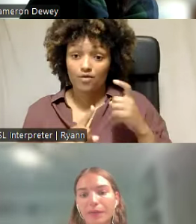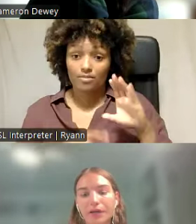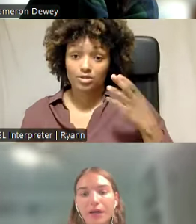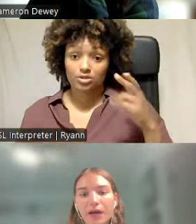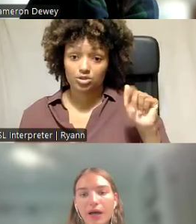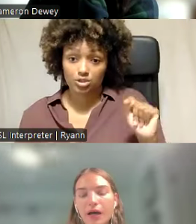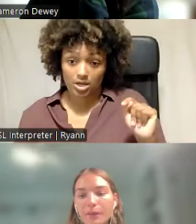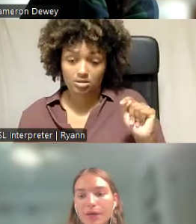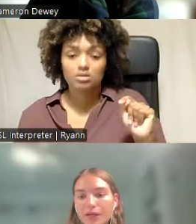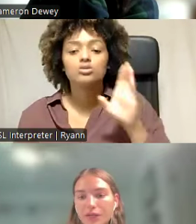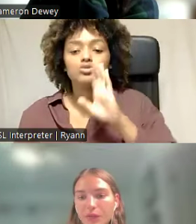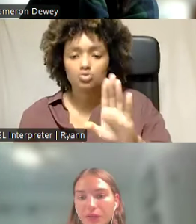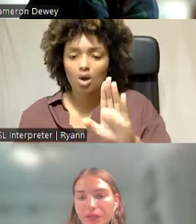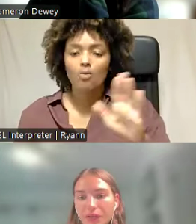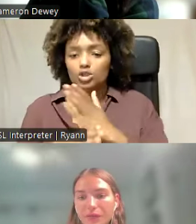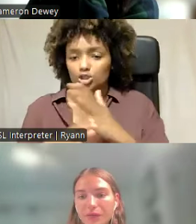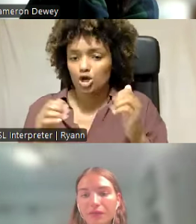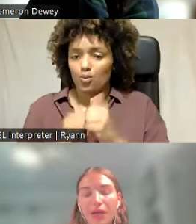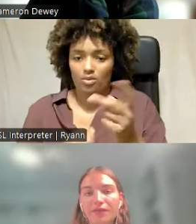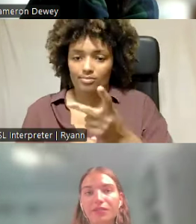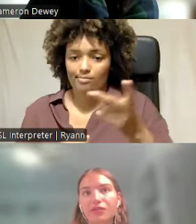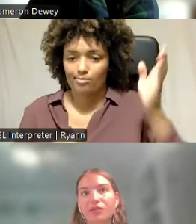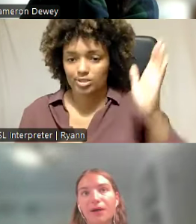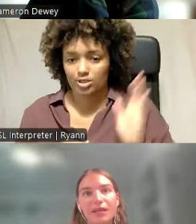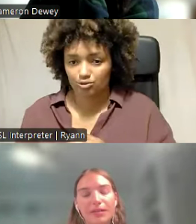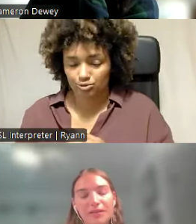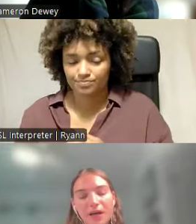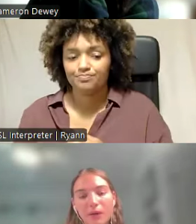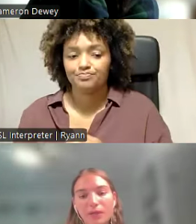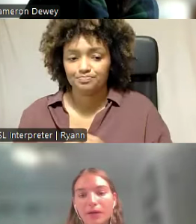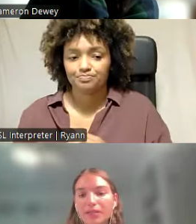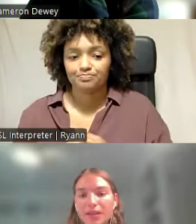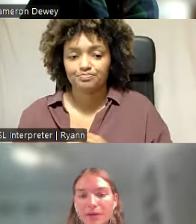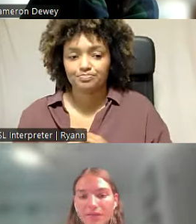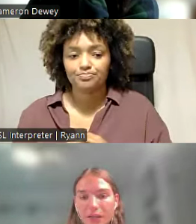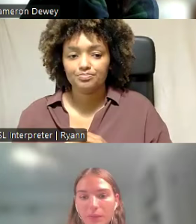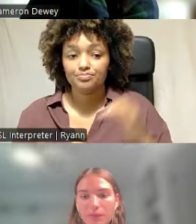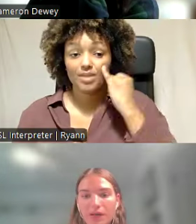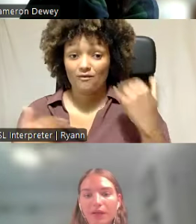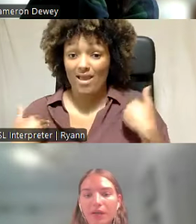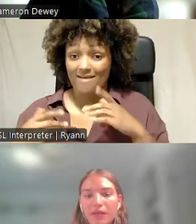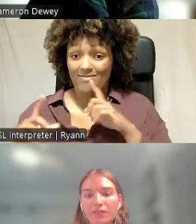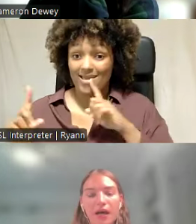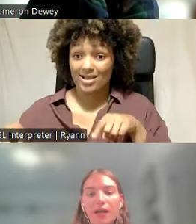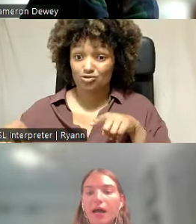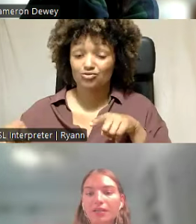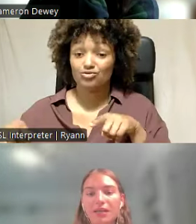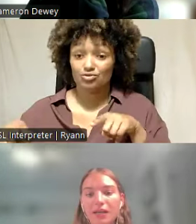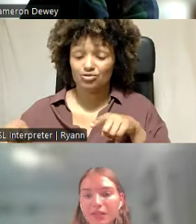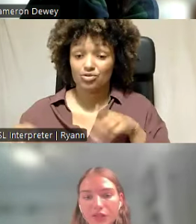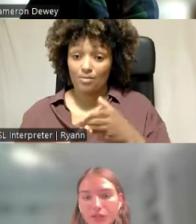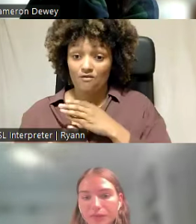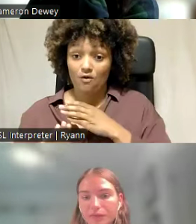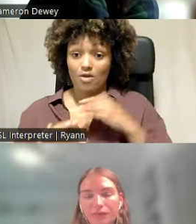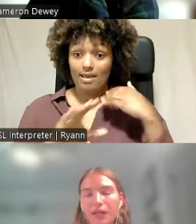and Cameron. Hopefully, if we have those answers by the time I send the follow-up email, I'll send them in the follow-up email. If not, I'll send